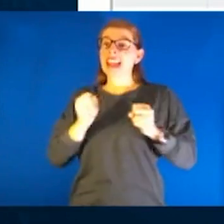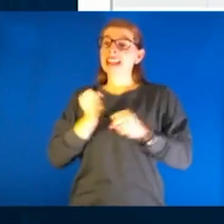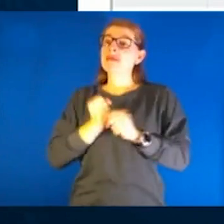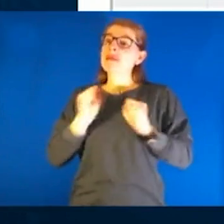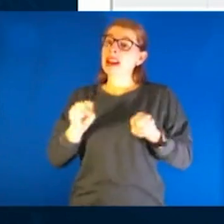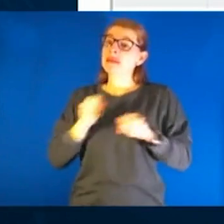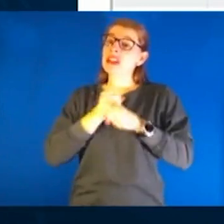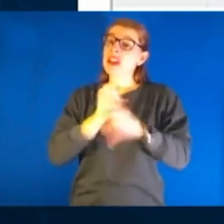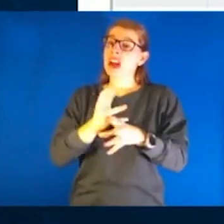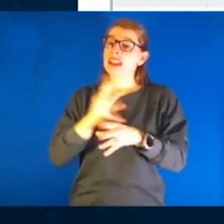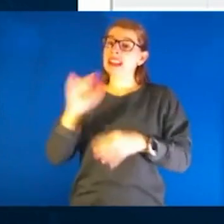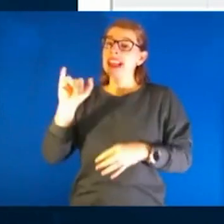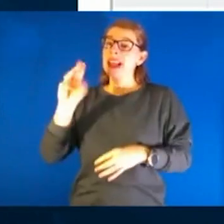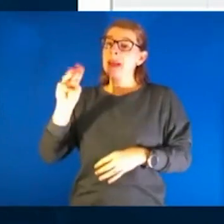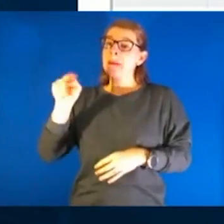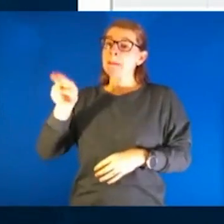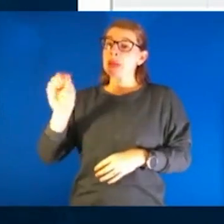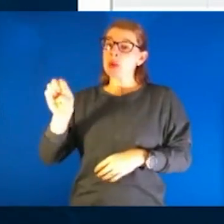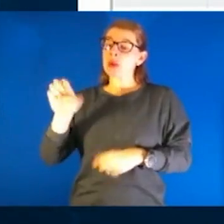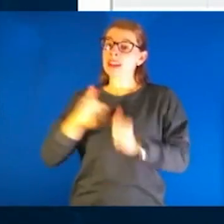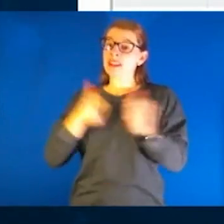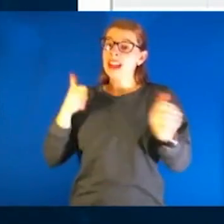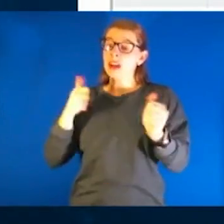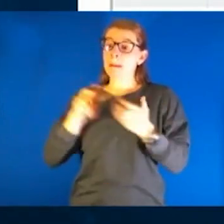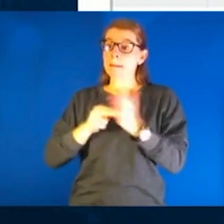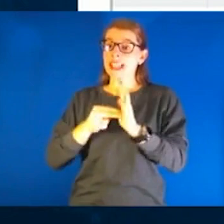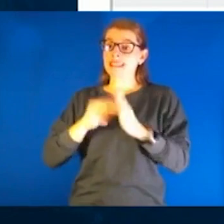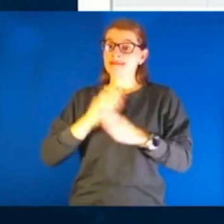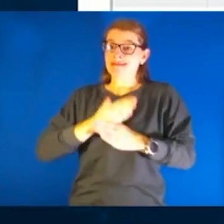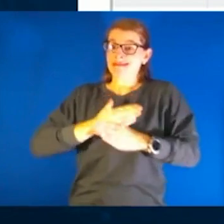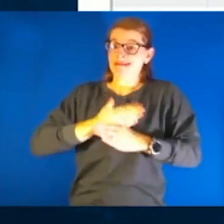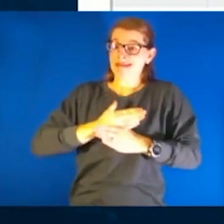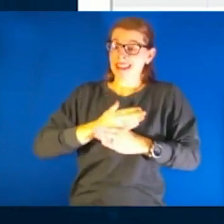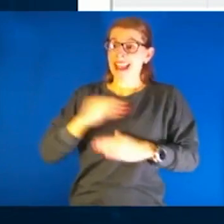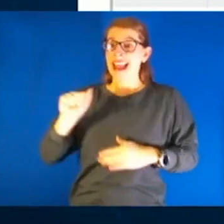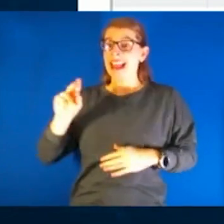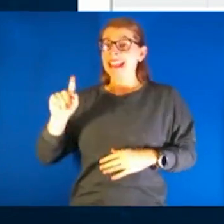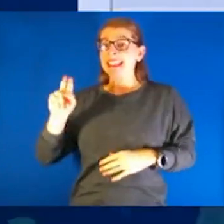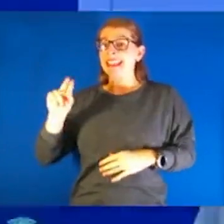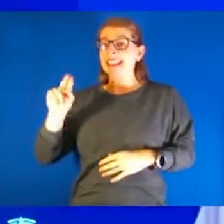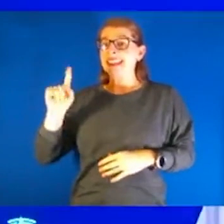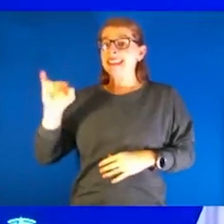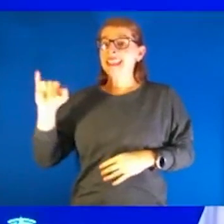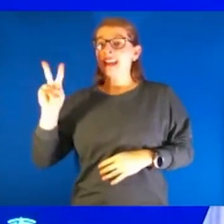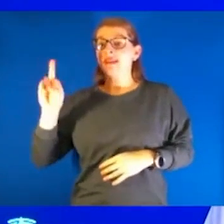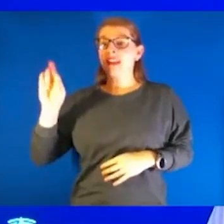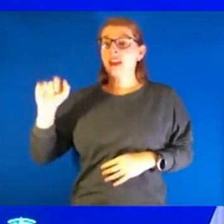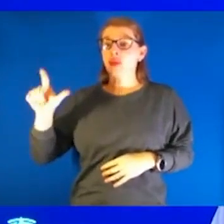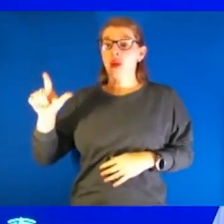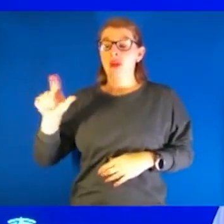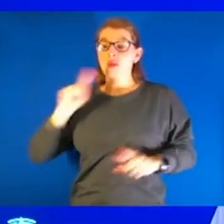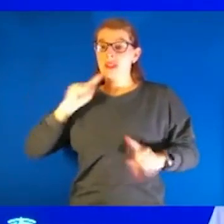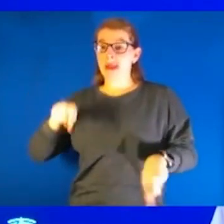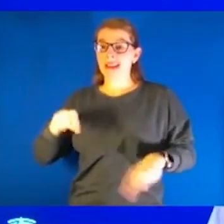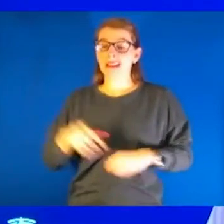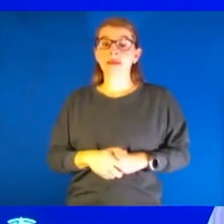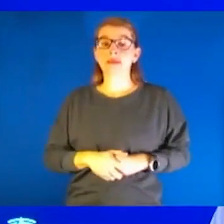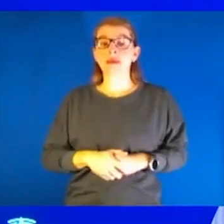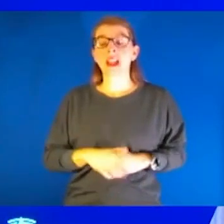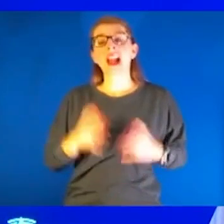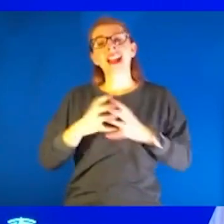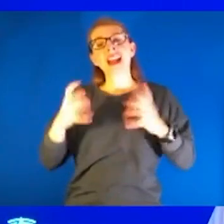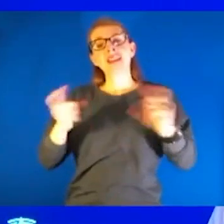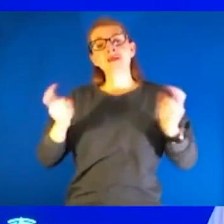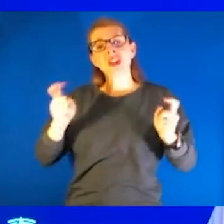as antagonizing our initial antiviral response, just a lot of different things. So again, we have a lot of mutations, a lot of